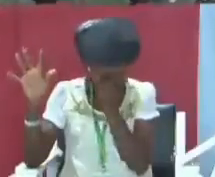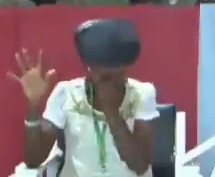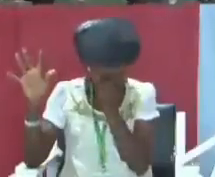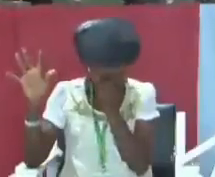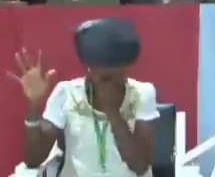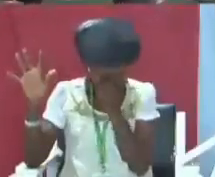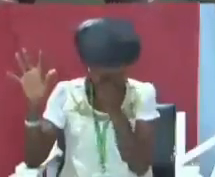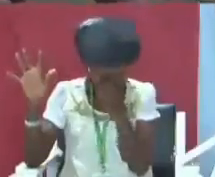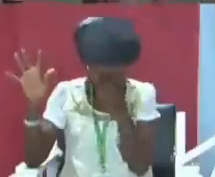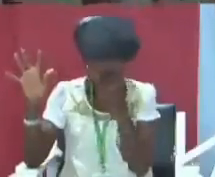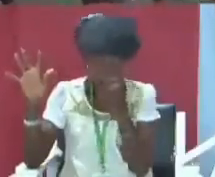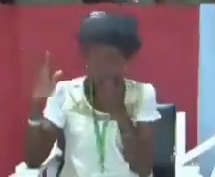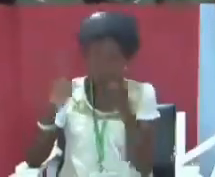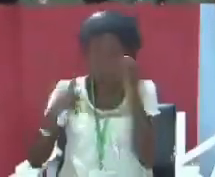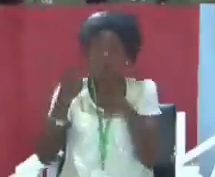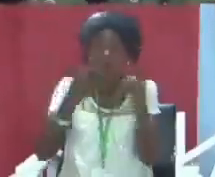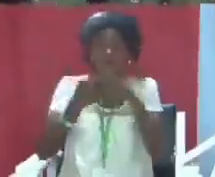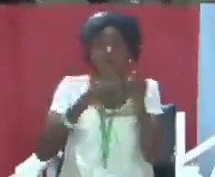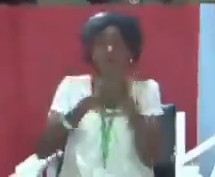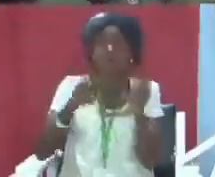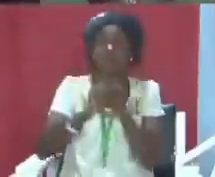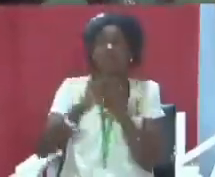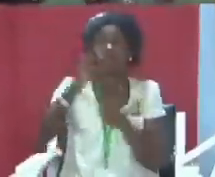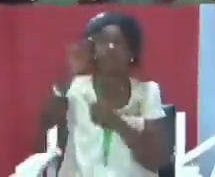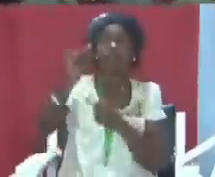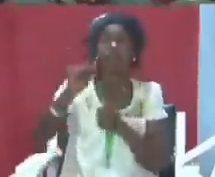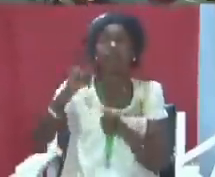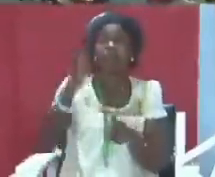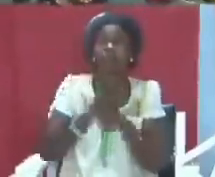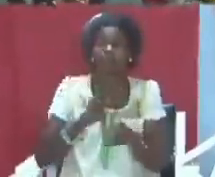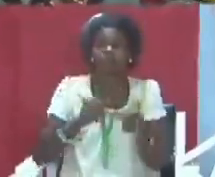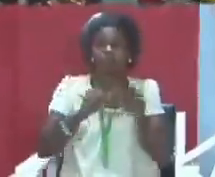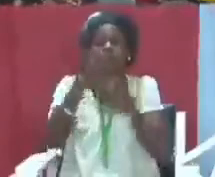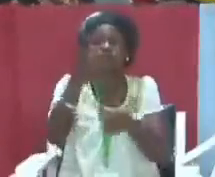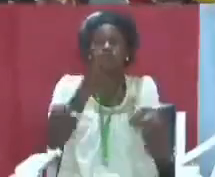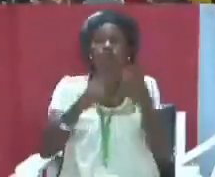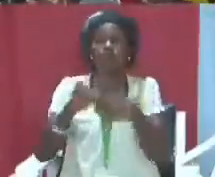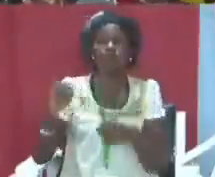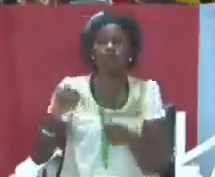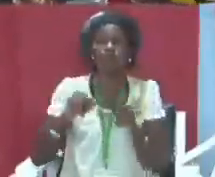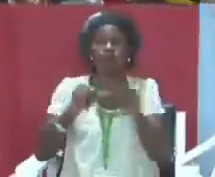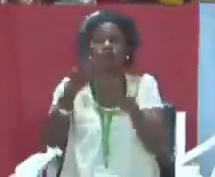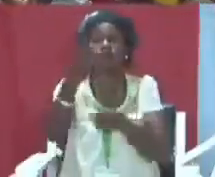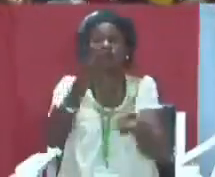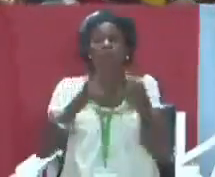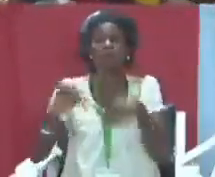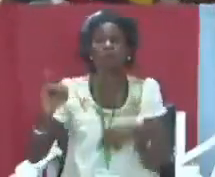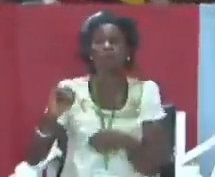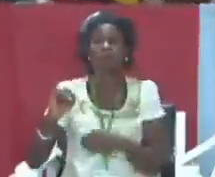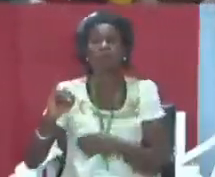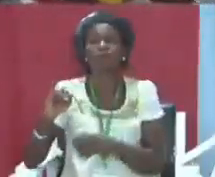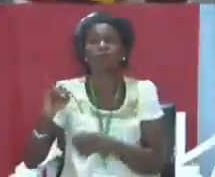I see those of you coming from very far. Just keep coming. Keep coming.